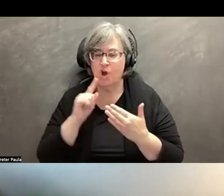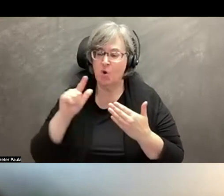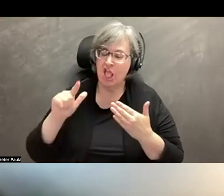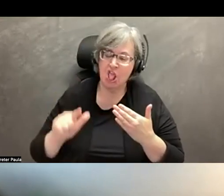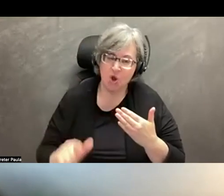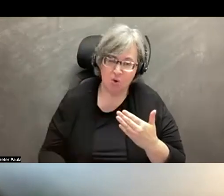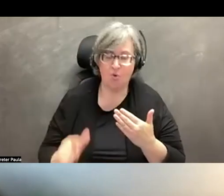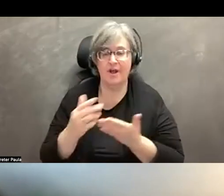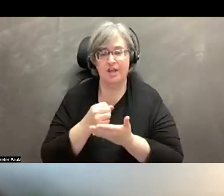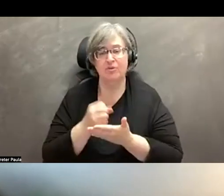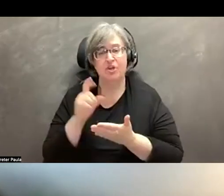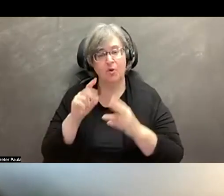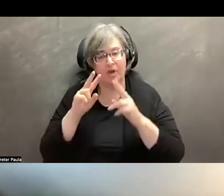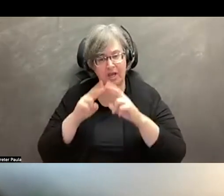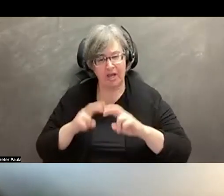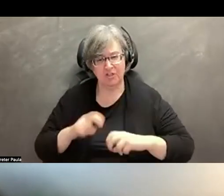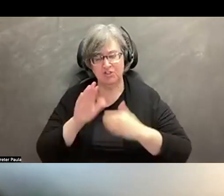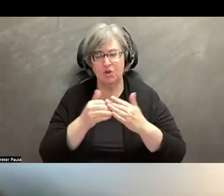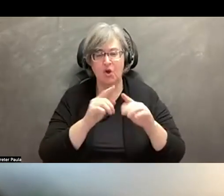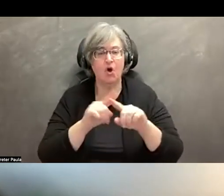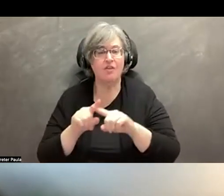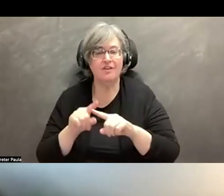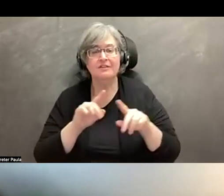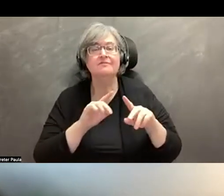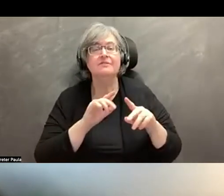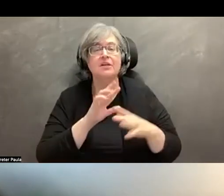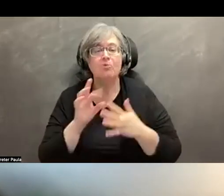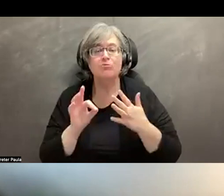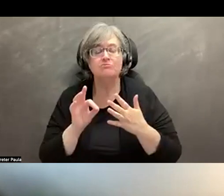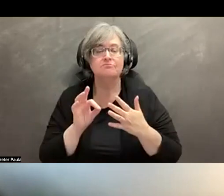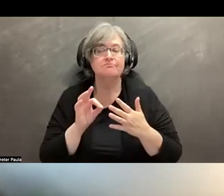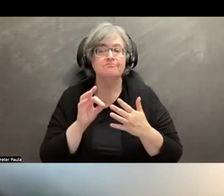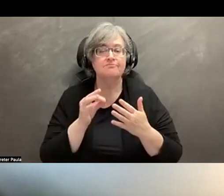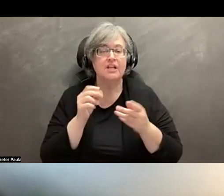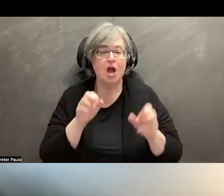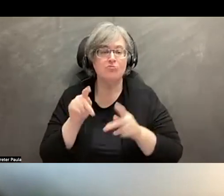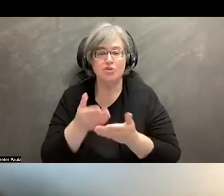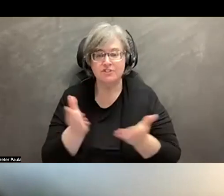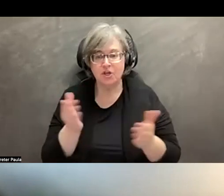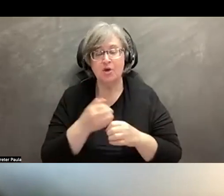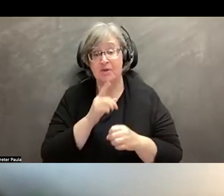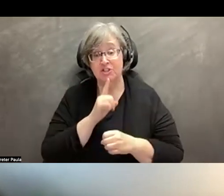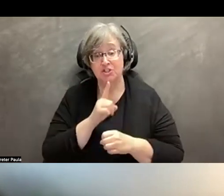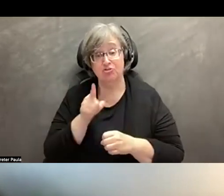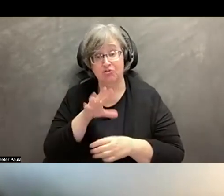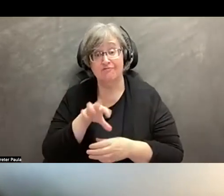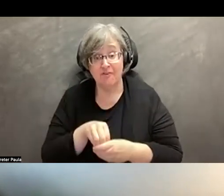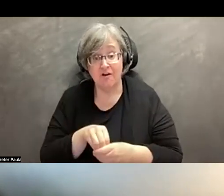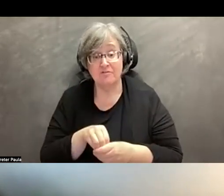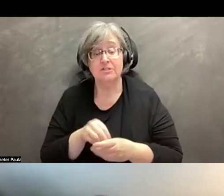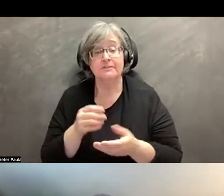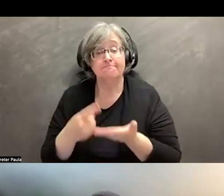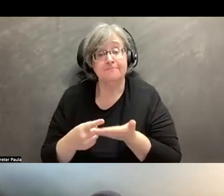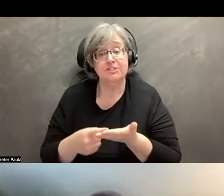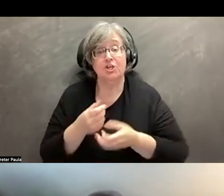that you have to look at all the different opportunities that are out there and make sure you're, again, at the table having conversations